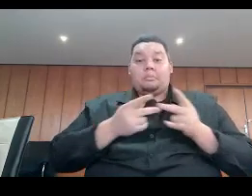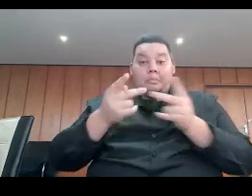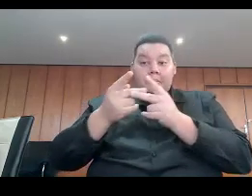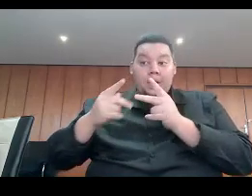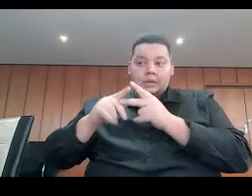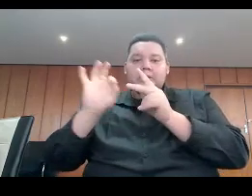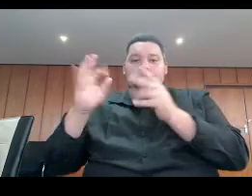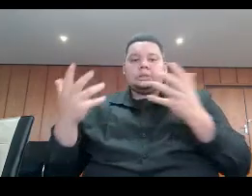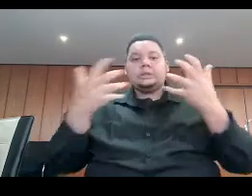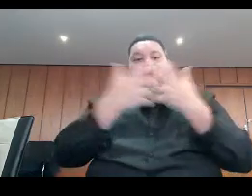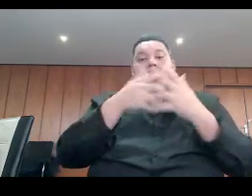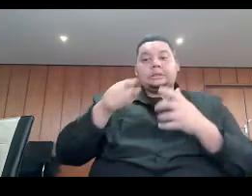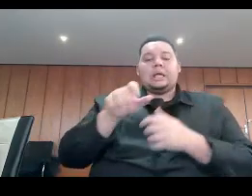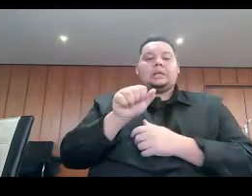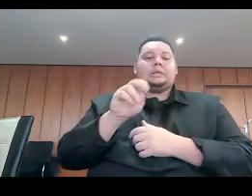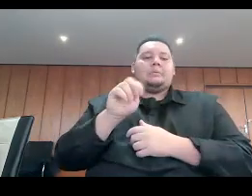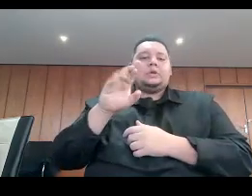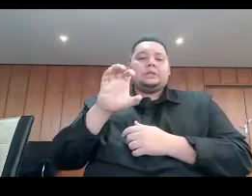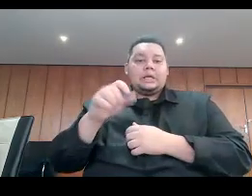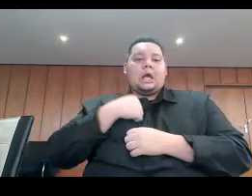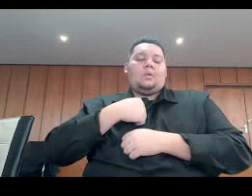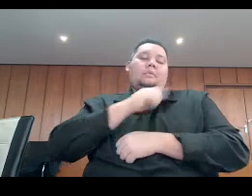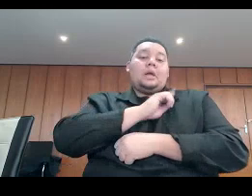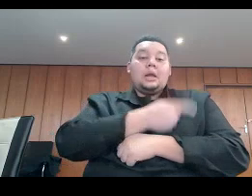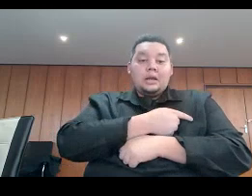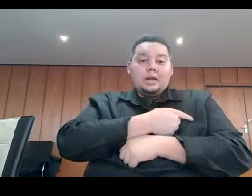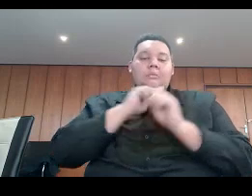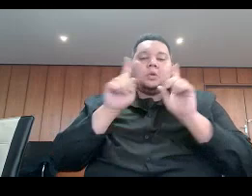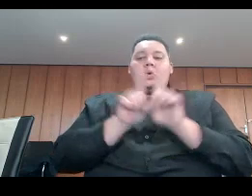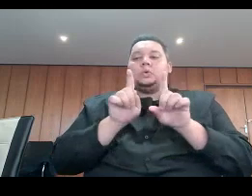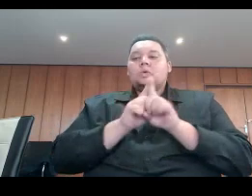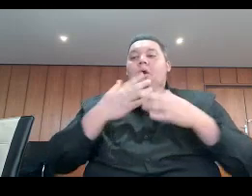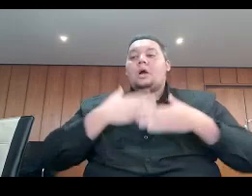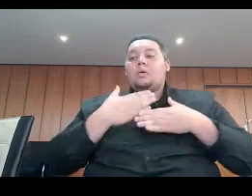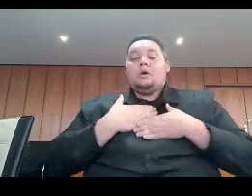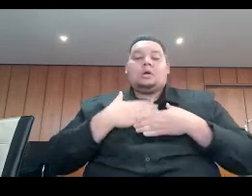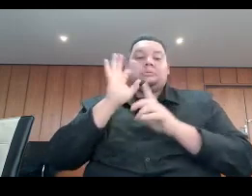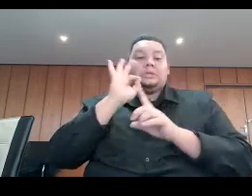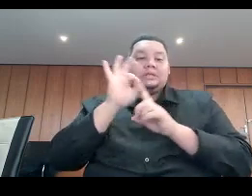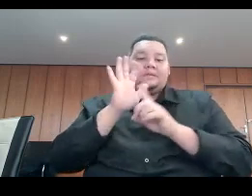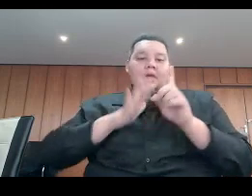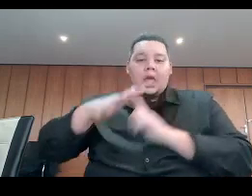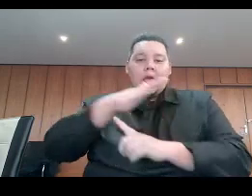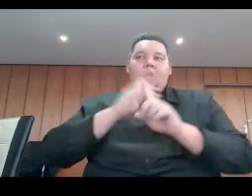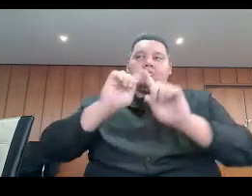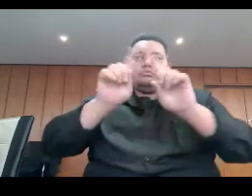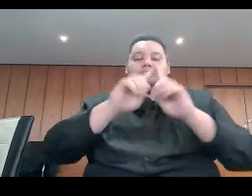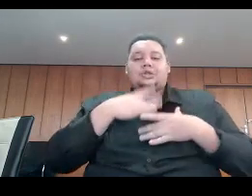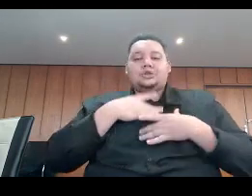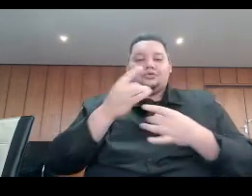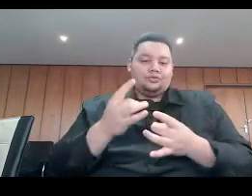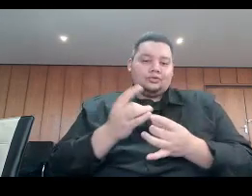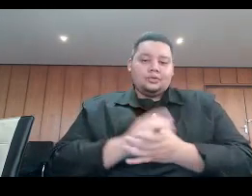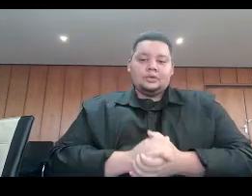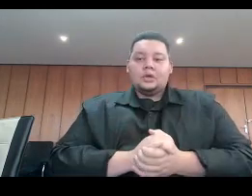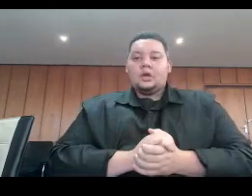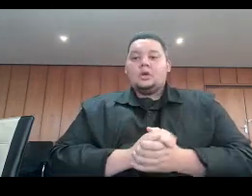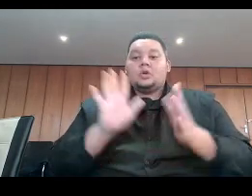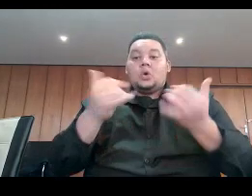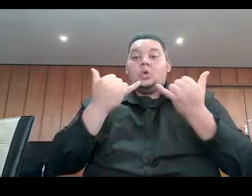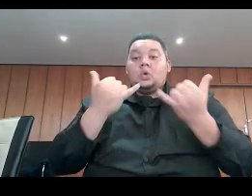with the SAMRC's mandate and our particular areas of interest as we go forward.